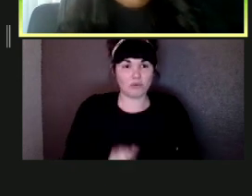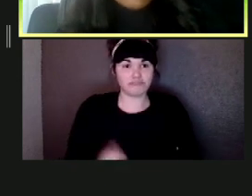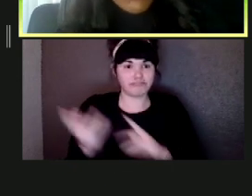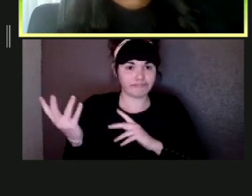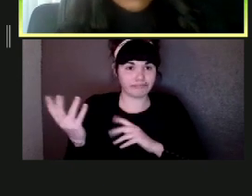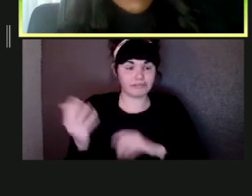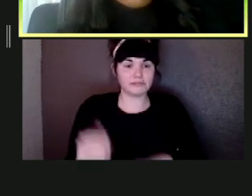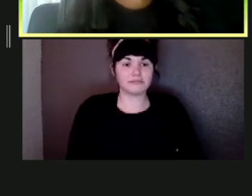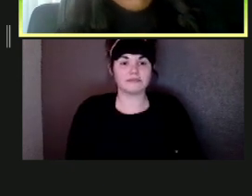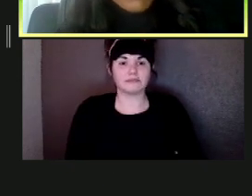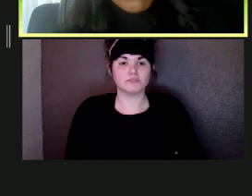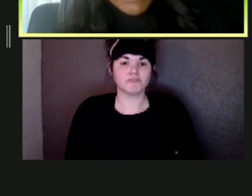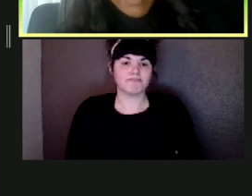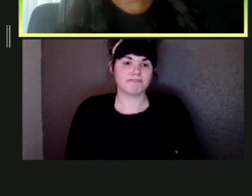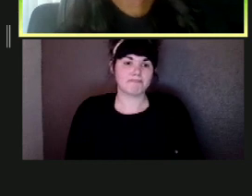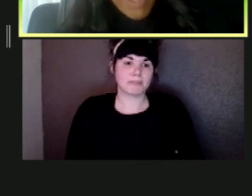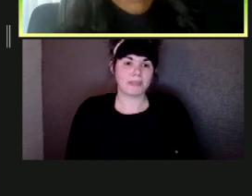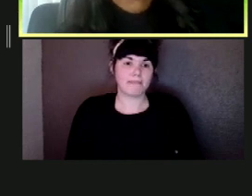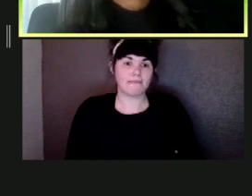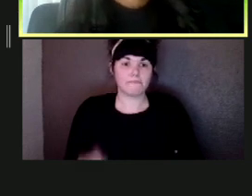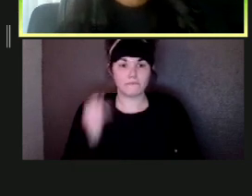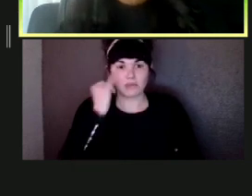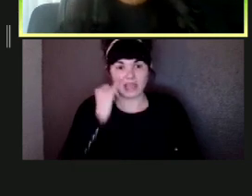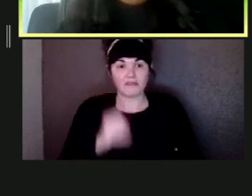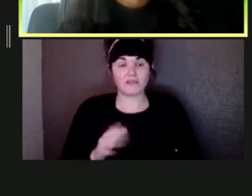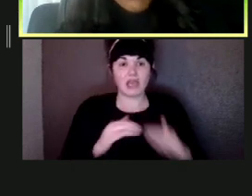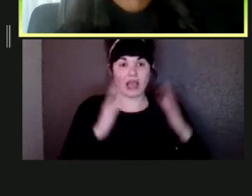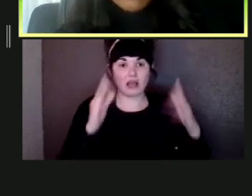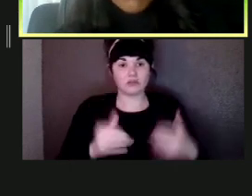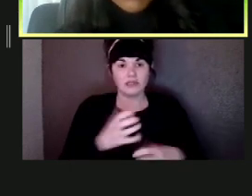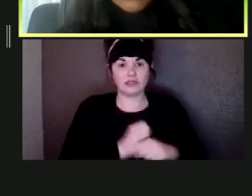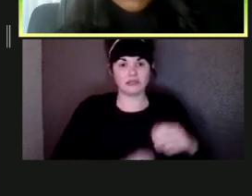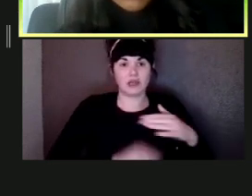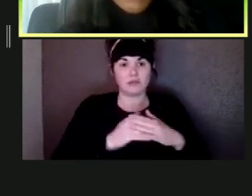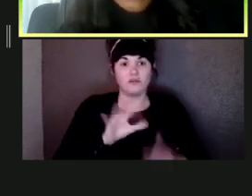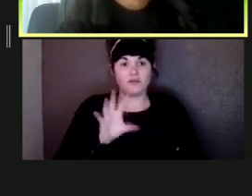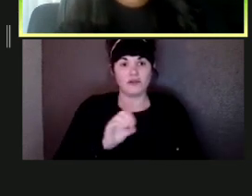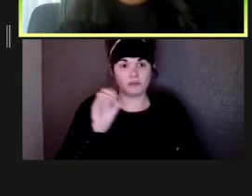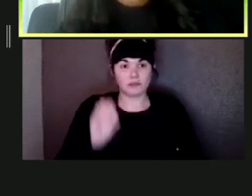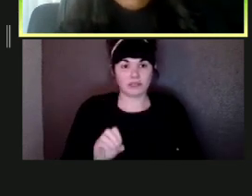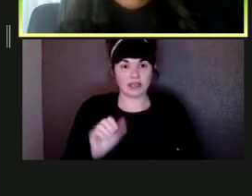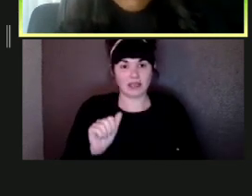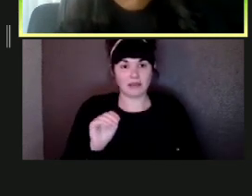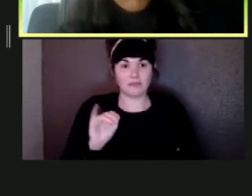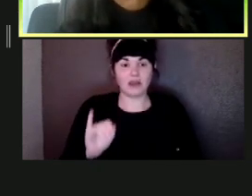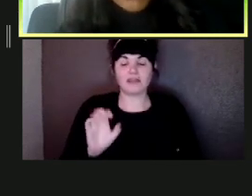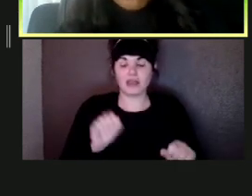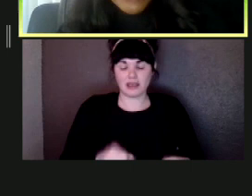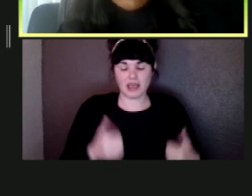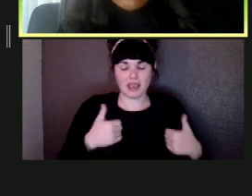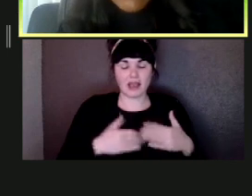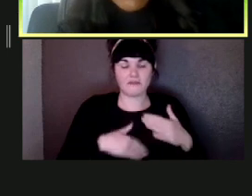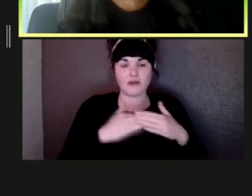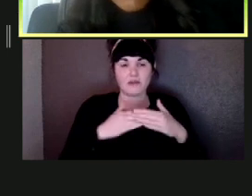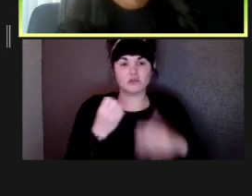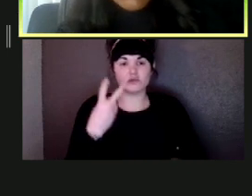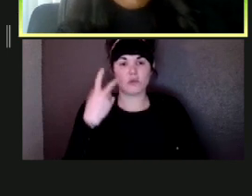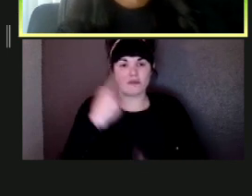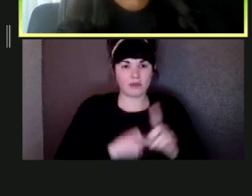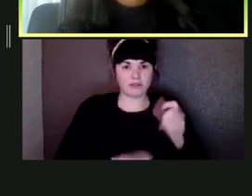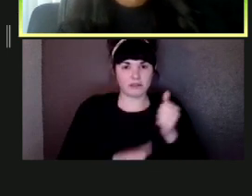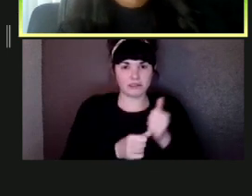So households up to 50% AMI can receive up to 12 months of assistance and three months for rent. Um,